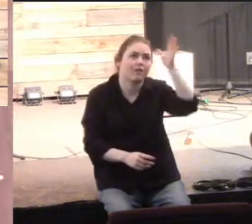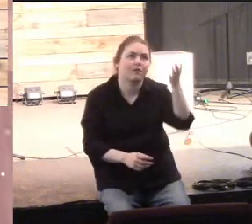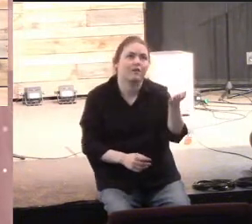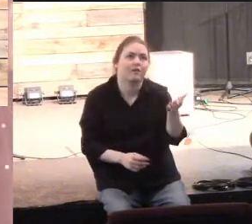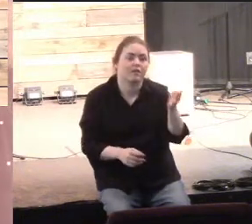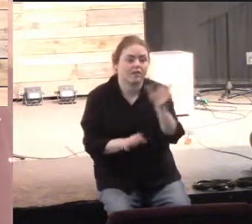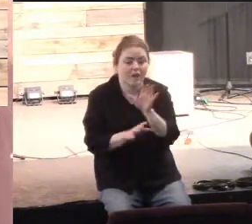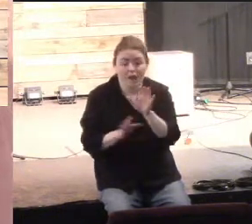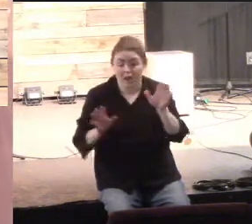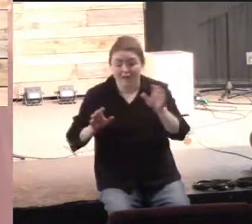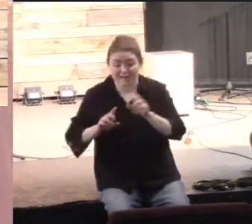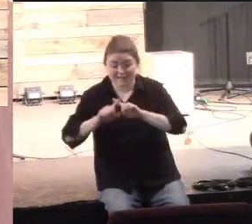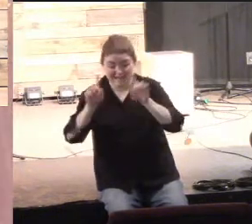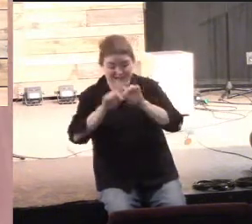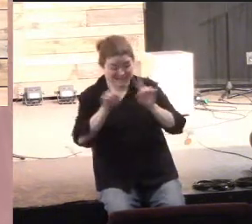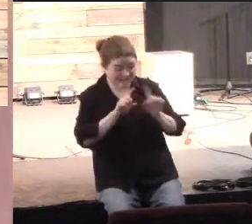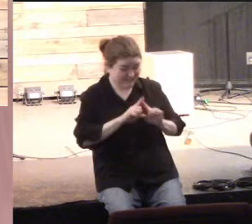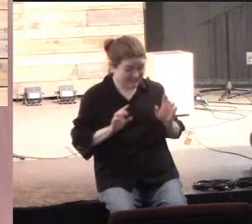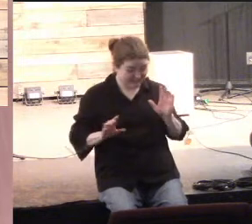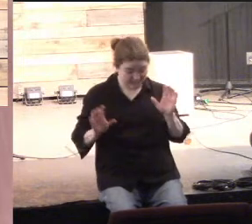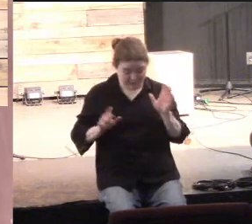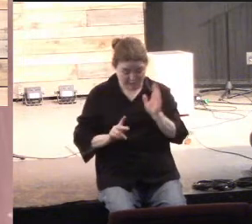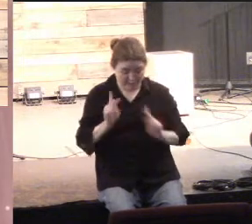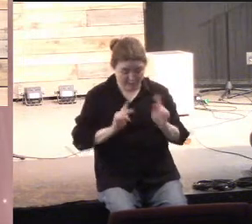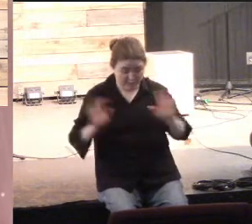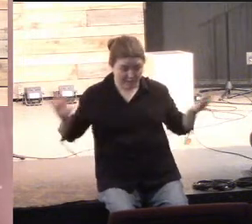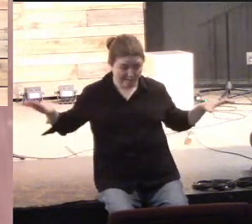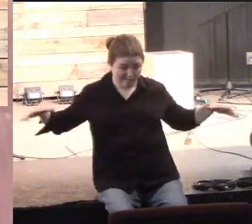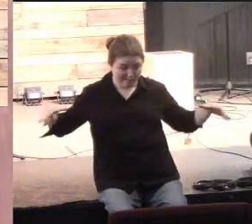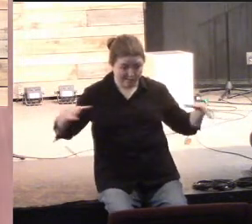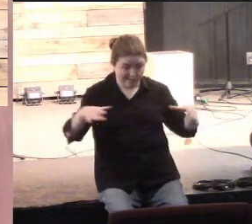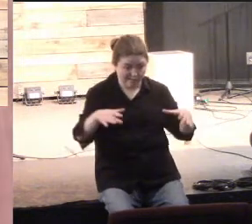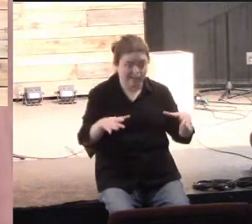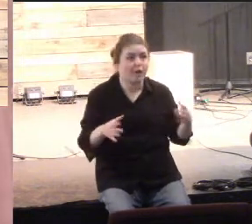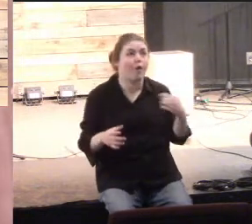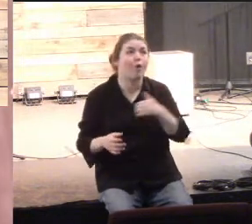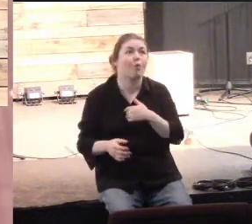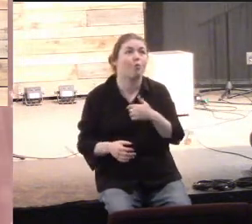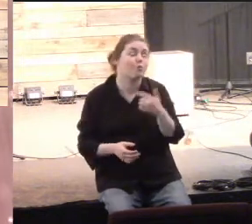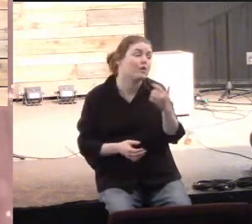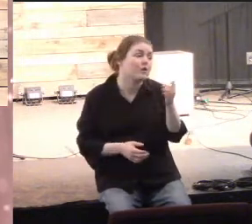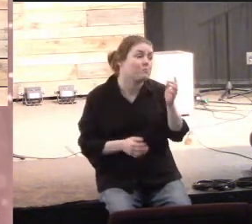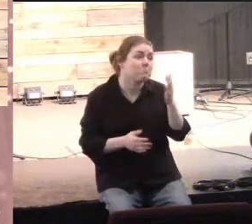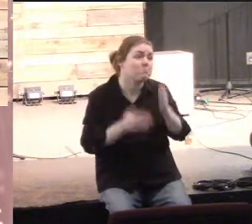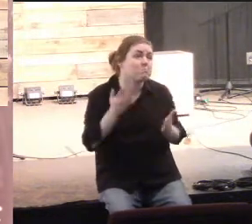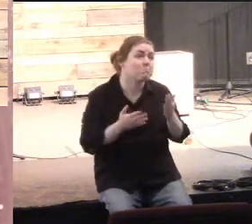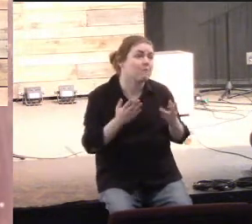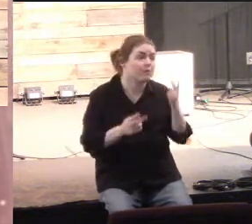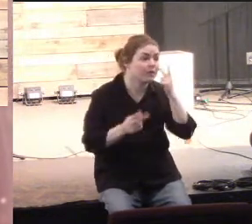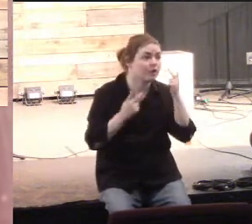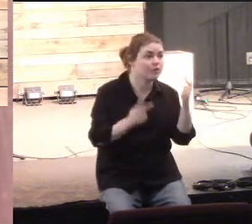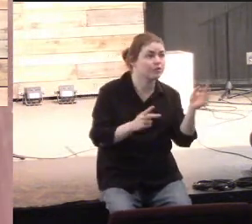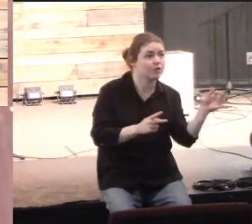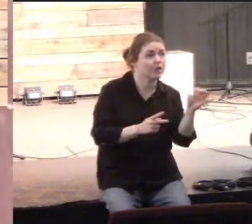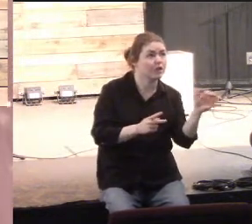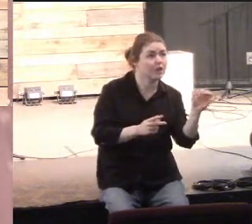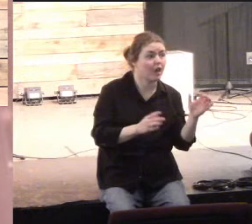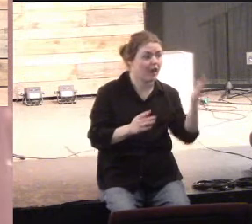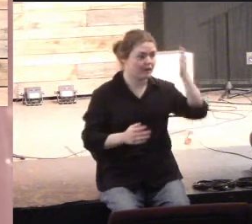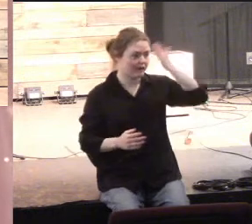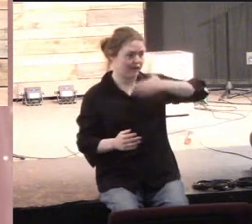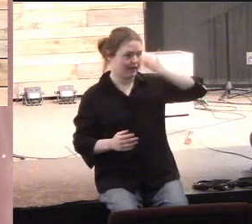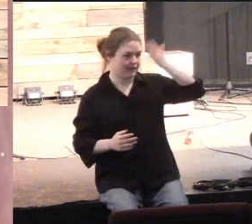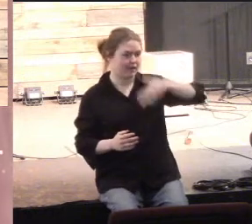many different people, God. And Father, even those of us that we may look alike on the outside, we're so different and so